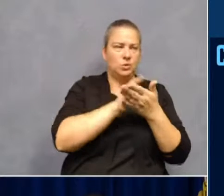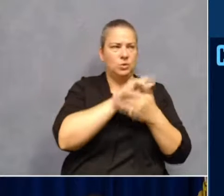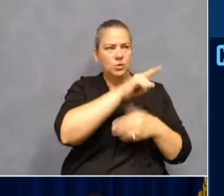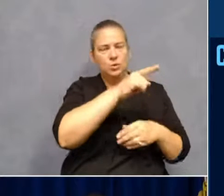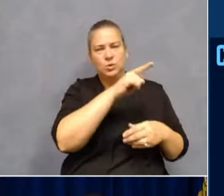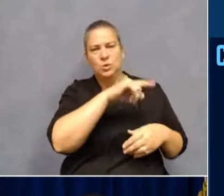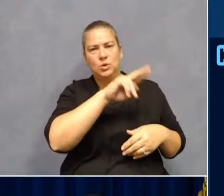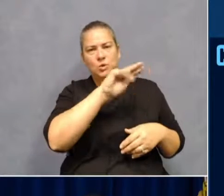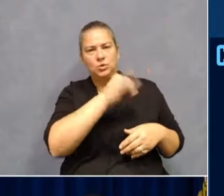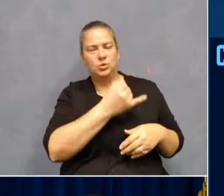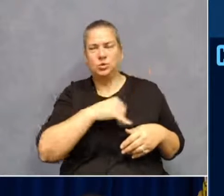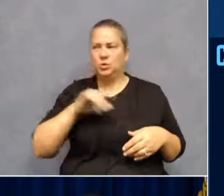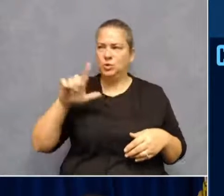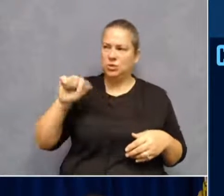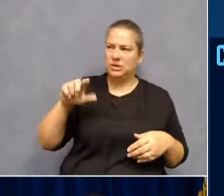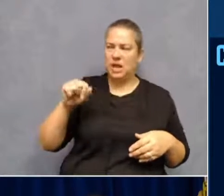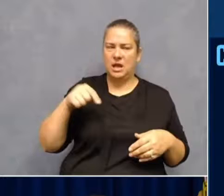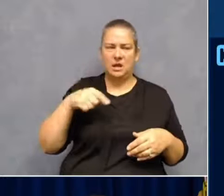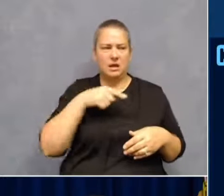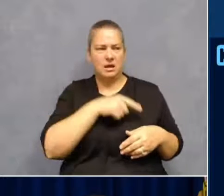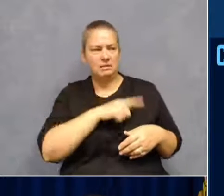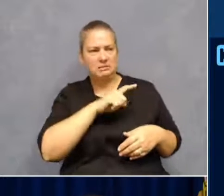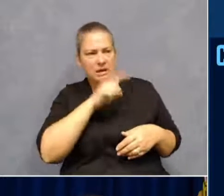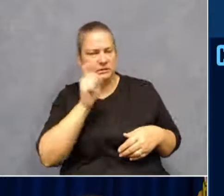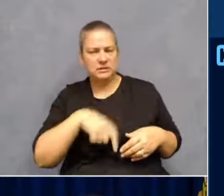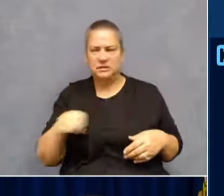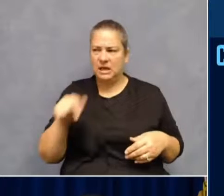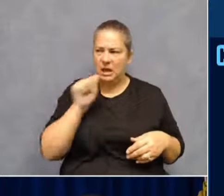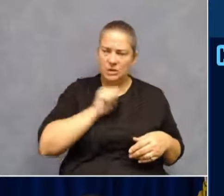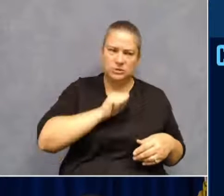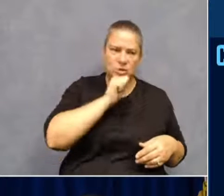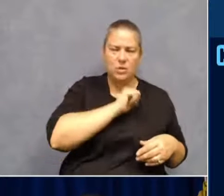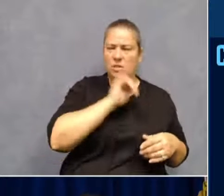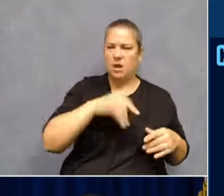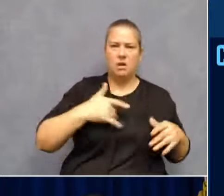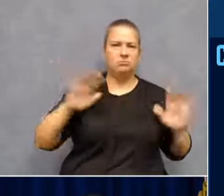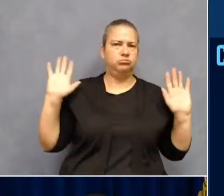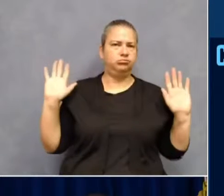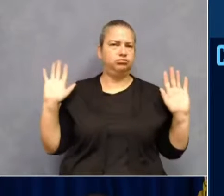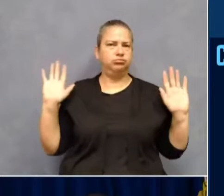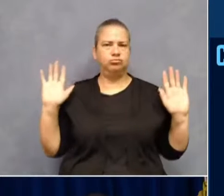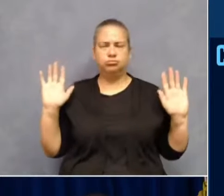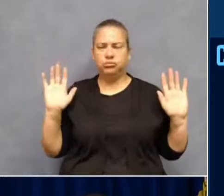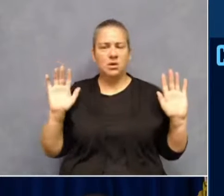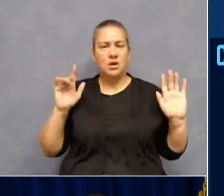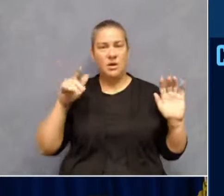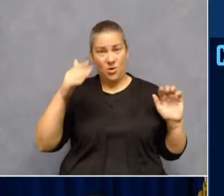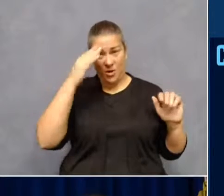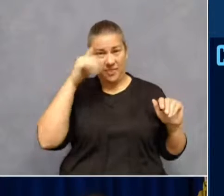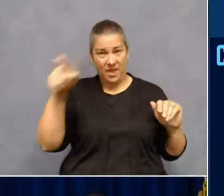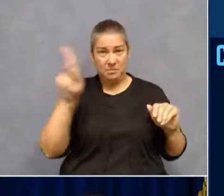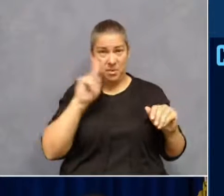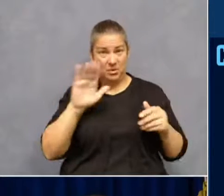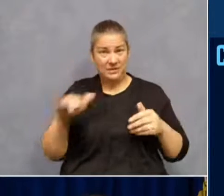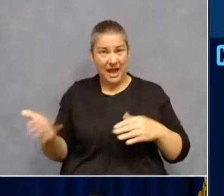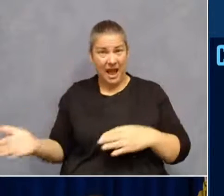Florida, Texas, Arizona, where our morgues run out of space and we have to have those freezer trucks come up. We never want to be